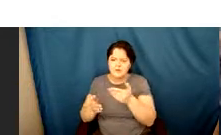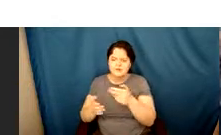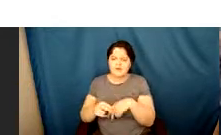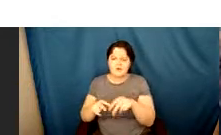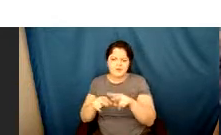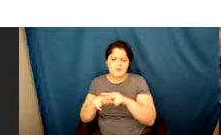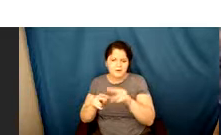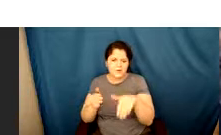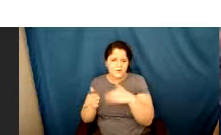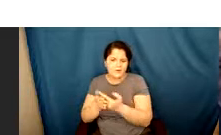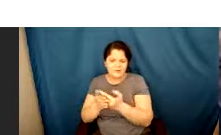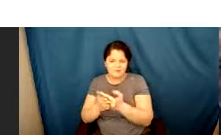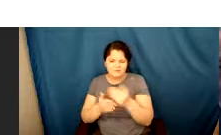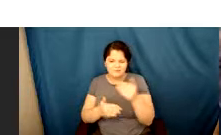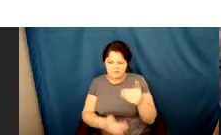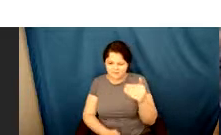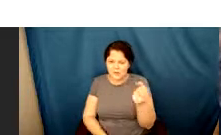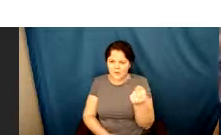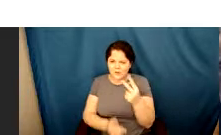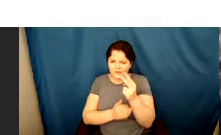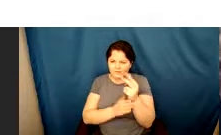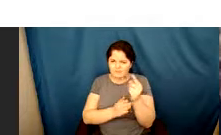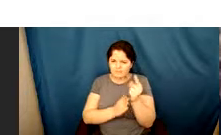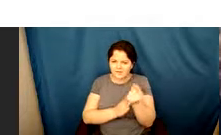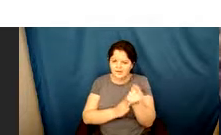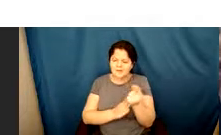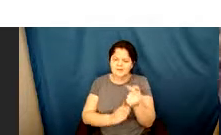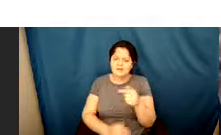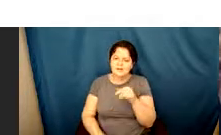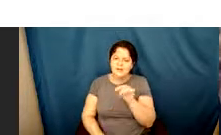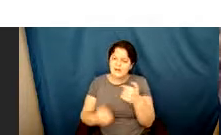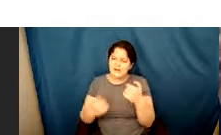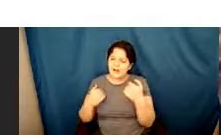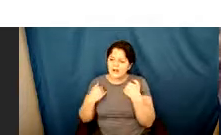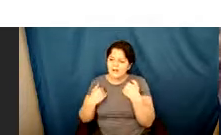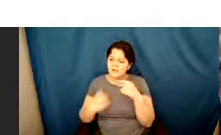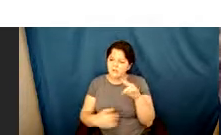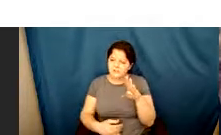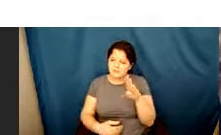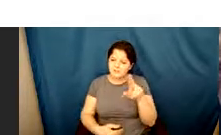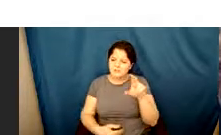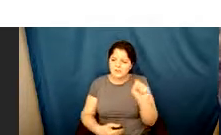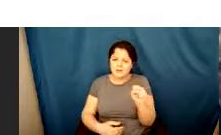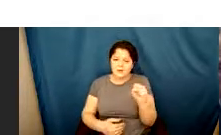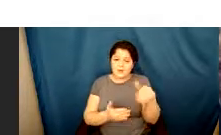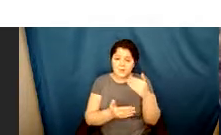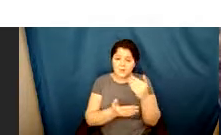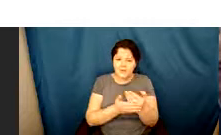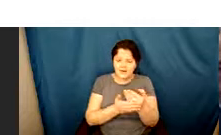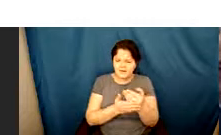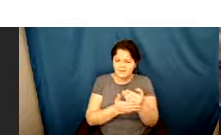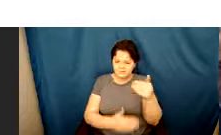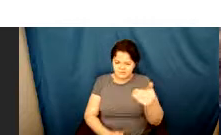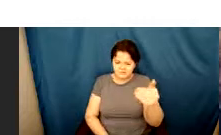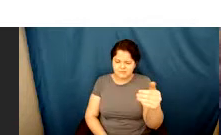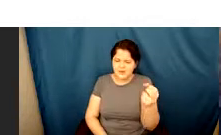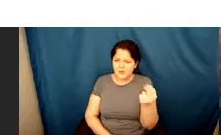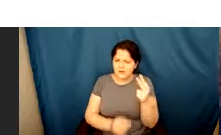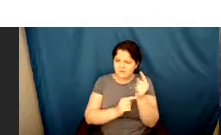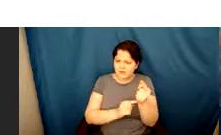at the bottom. The road at the top, West Liberty, has a bus every 20 minutes. So this is a very well connected site close